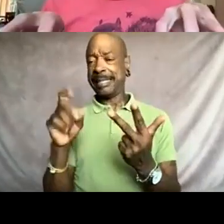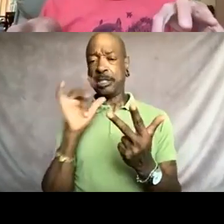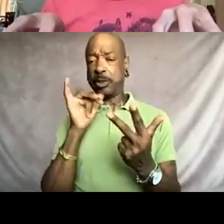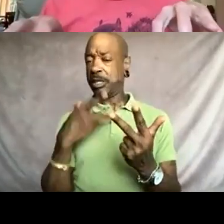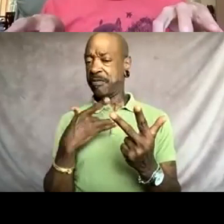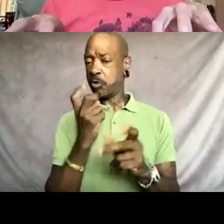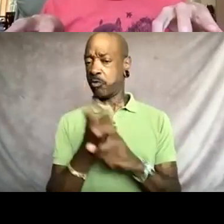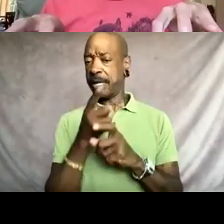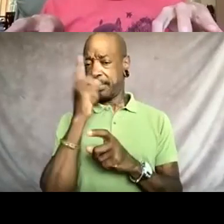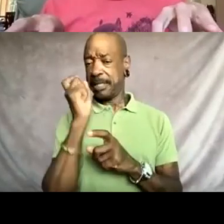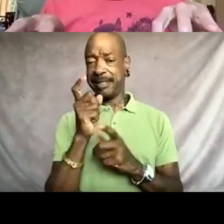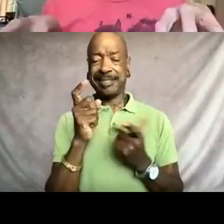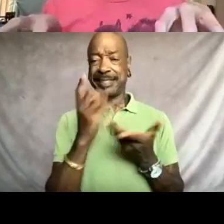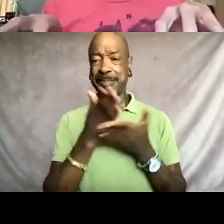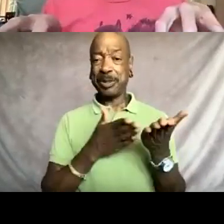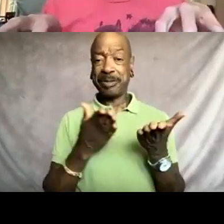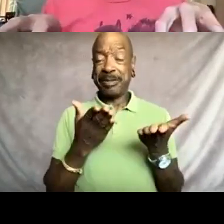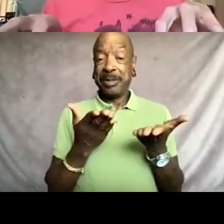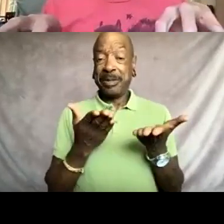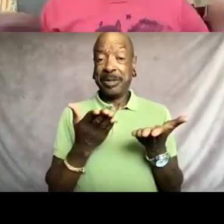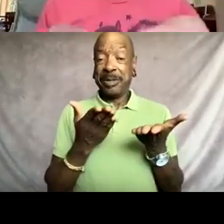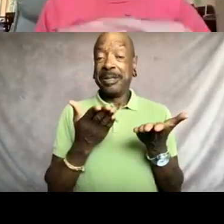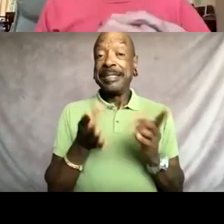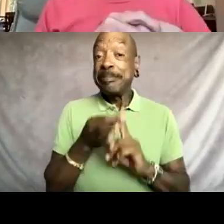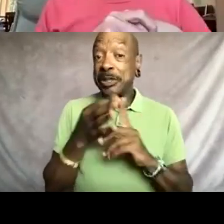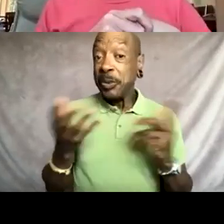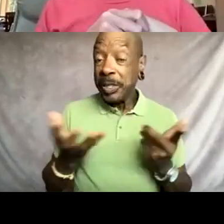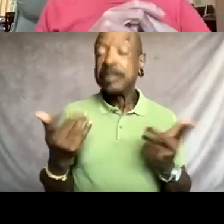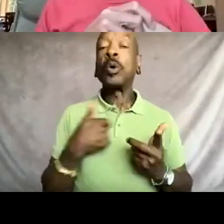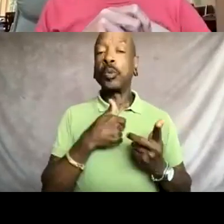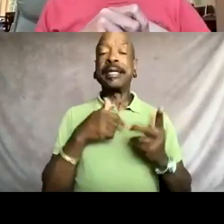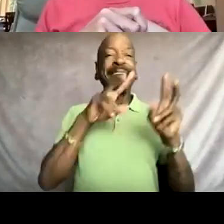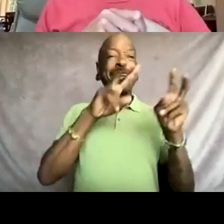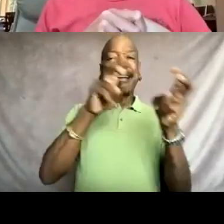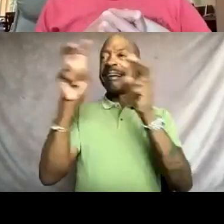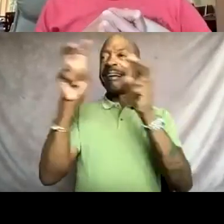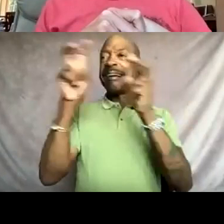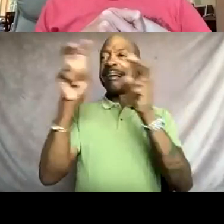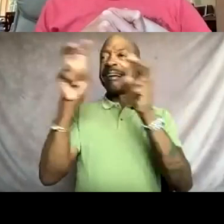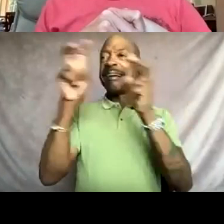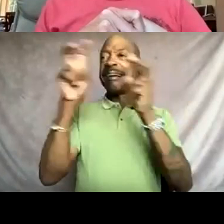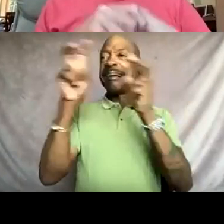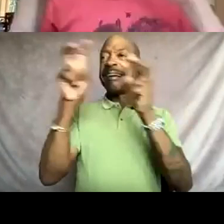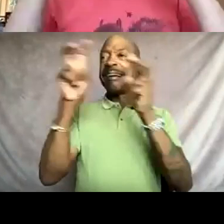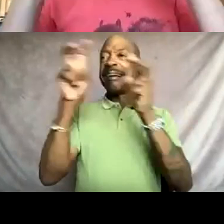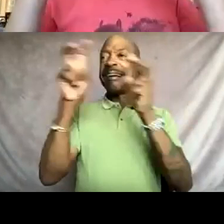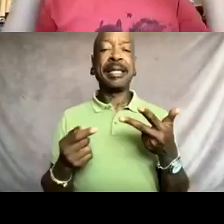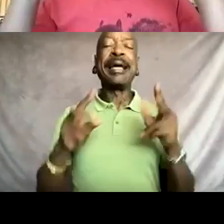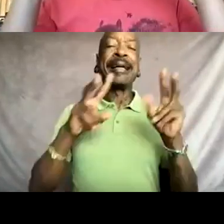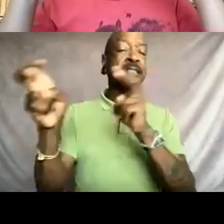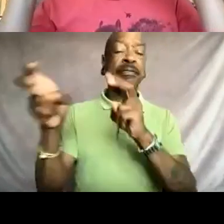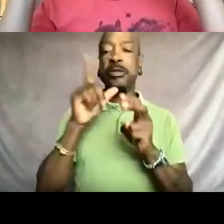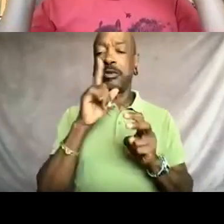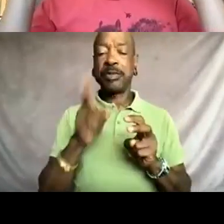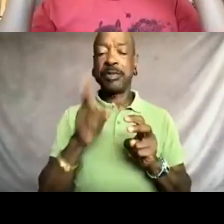because that's part of what's special here is we defy classification within the dominant structures. And we don't tend to bifurcate our ways